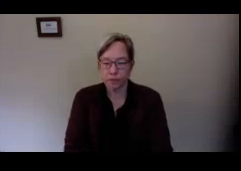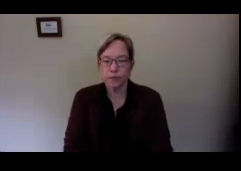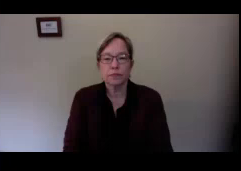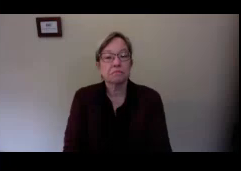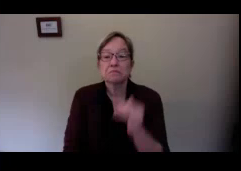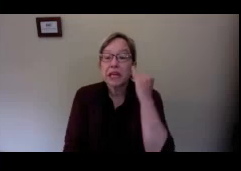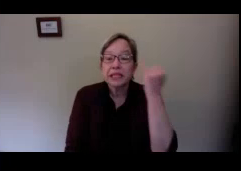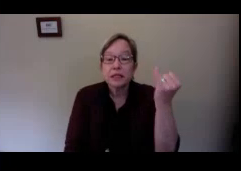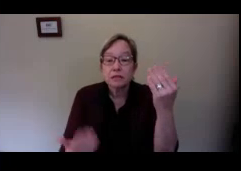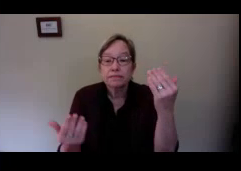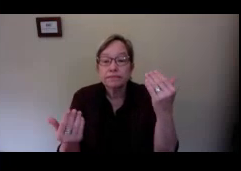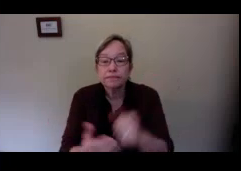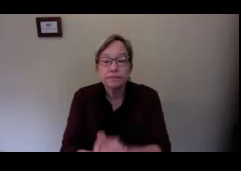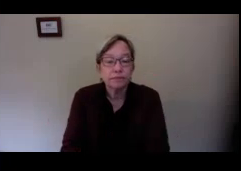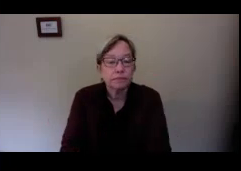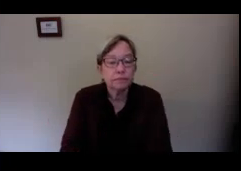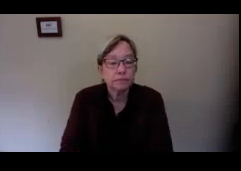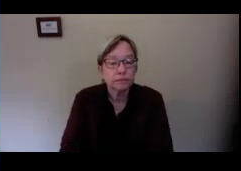Any ideas?